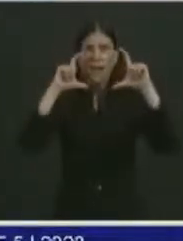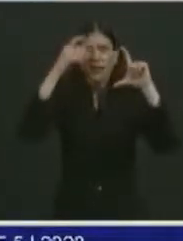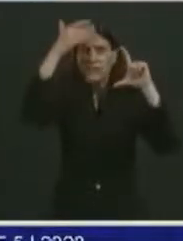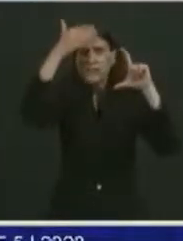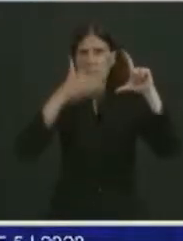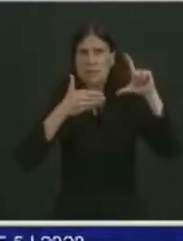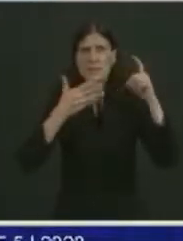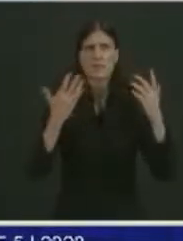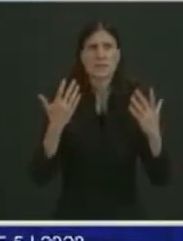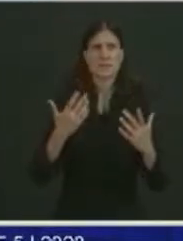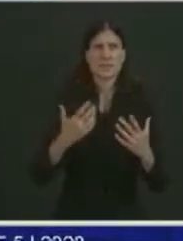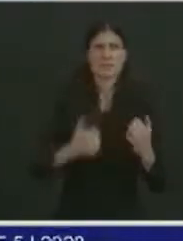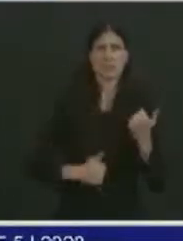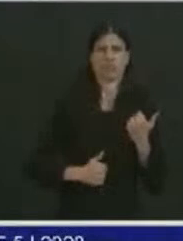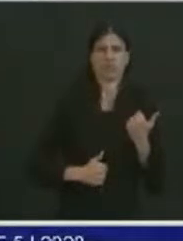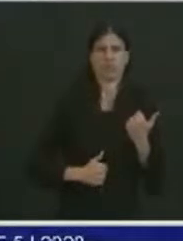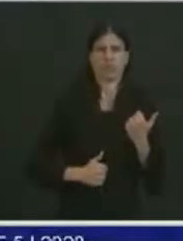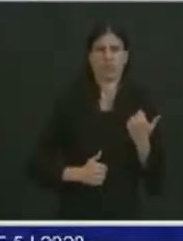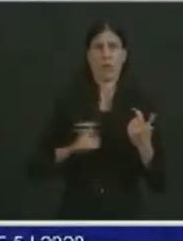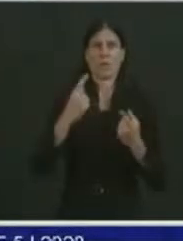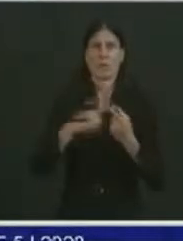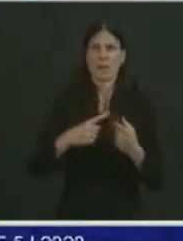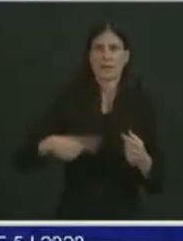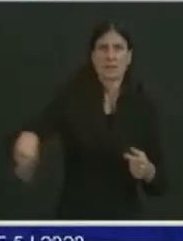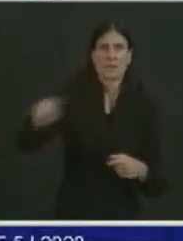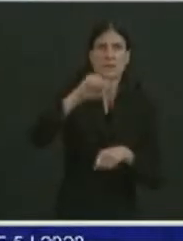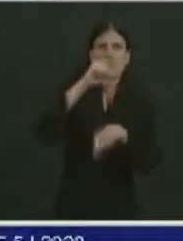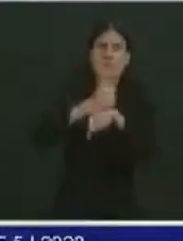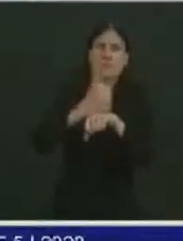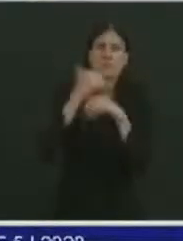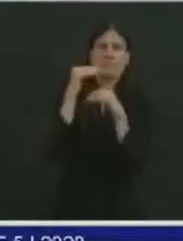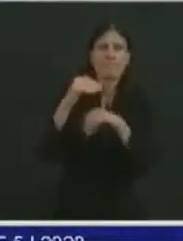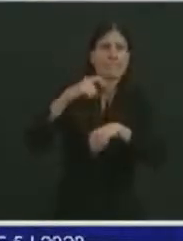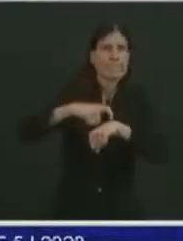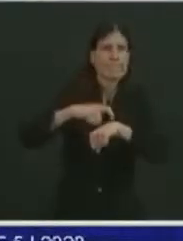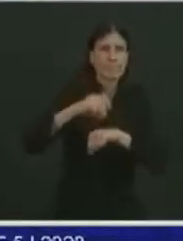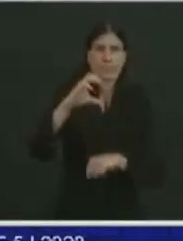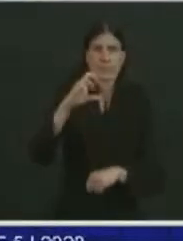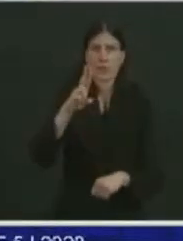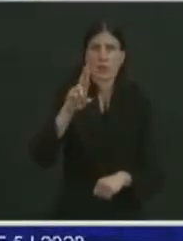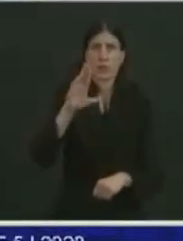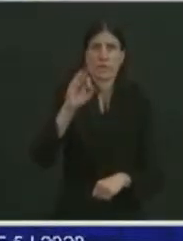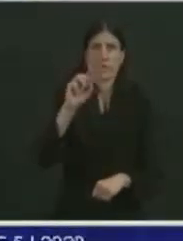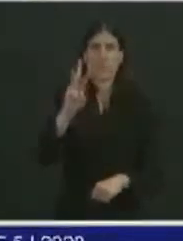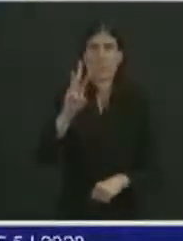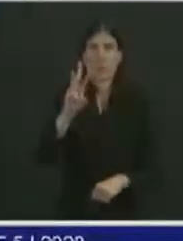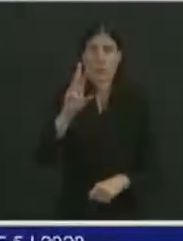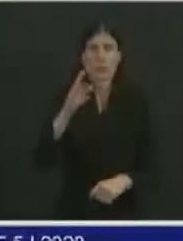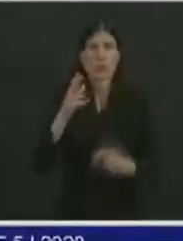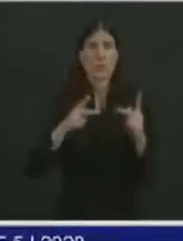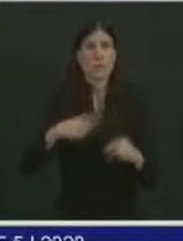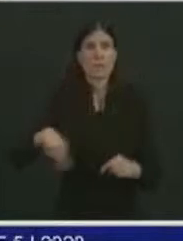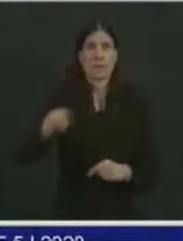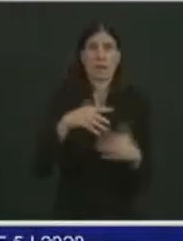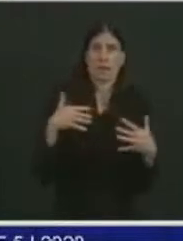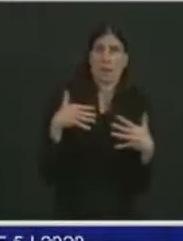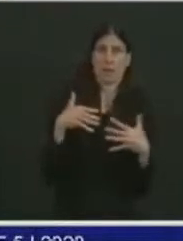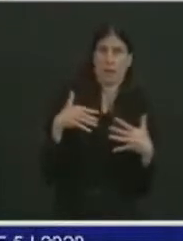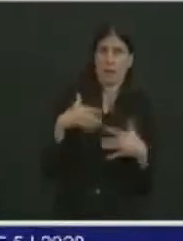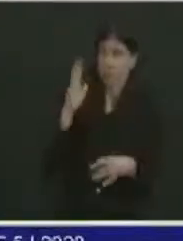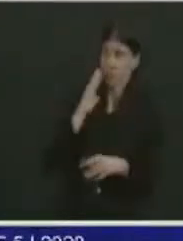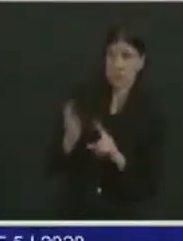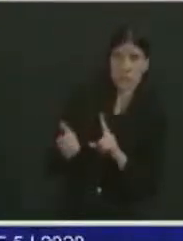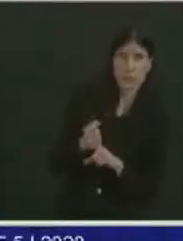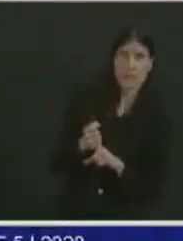not white diners. Some people are afraid to step out and protest today for fear that their behavior will be criminalized or worse.